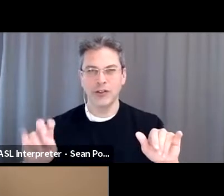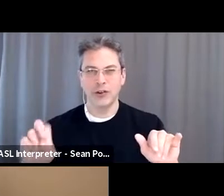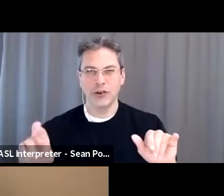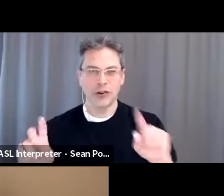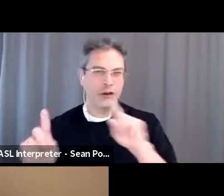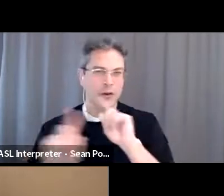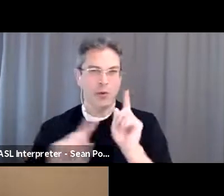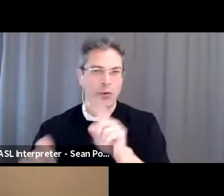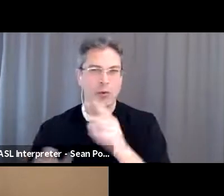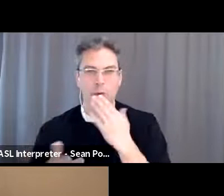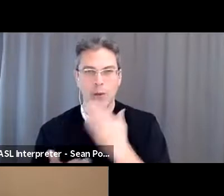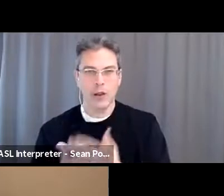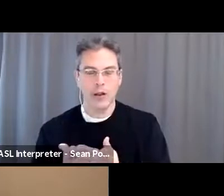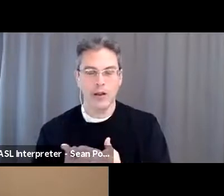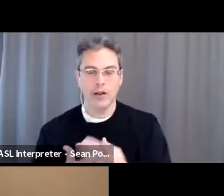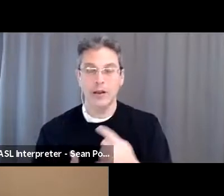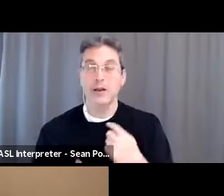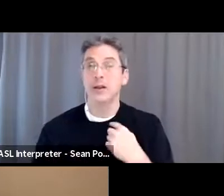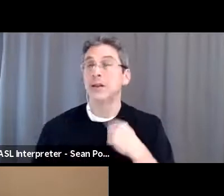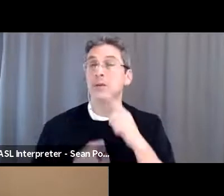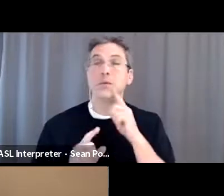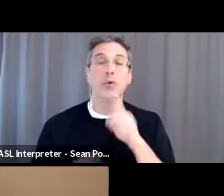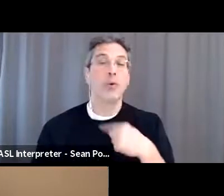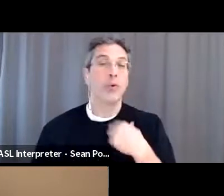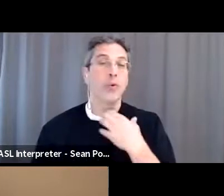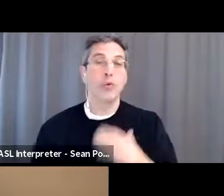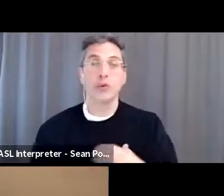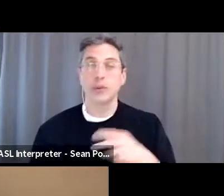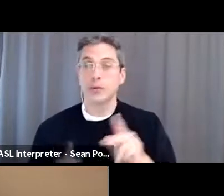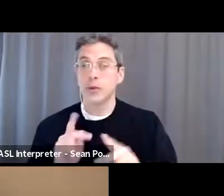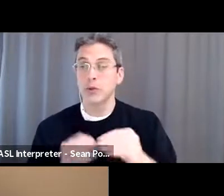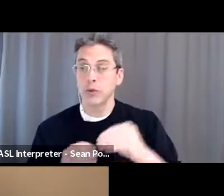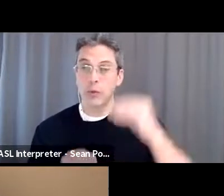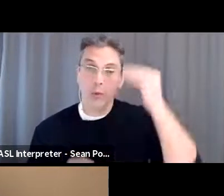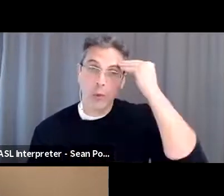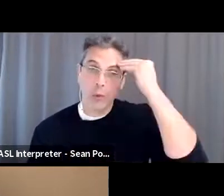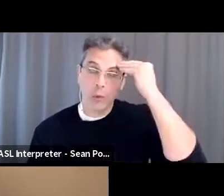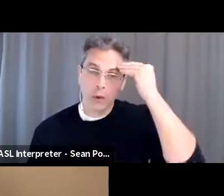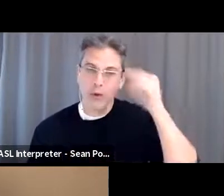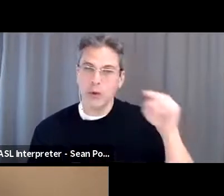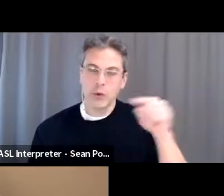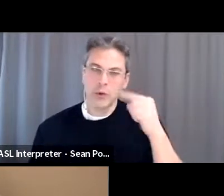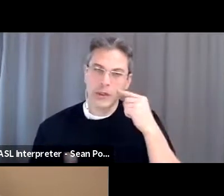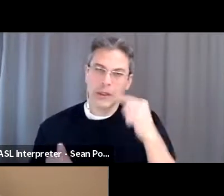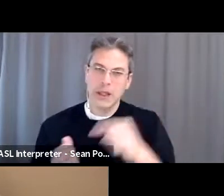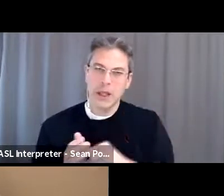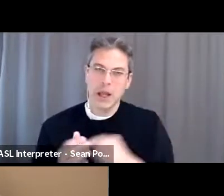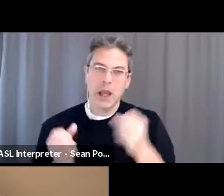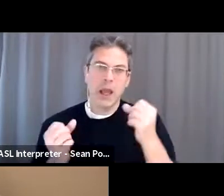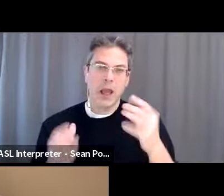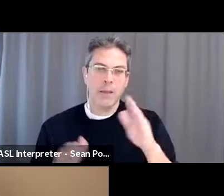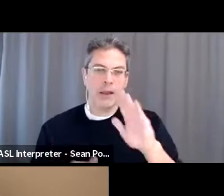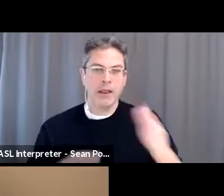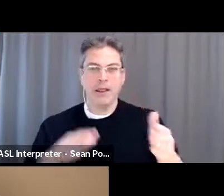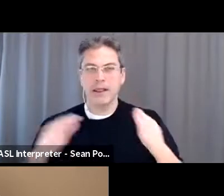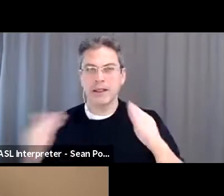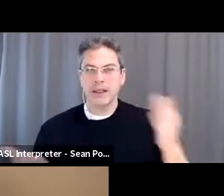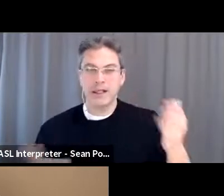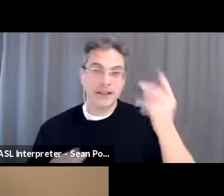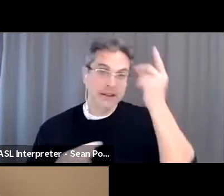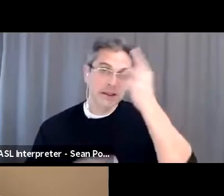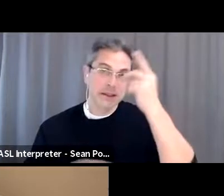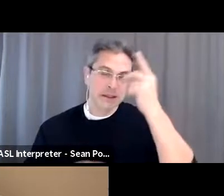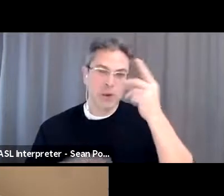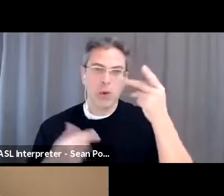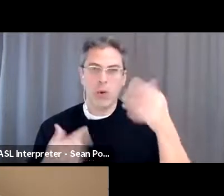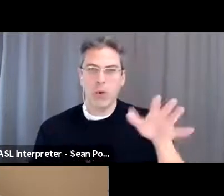thing that I wish more people knew about is how much mortality and morbidity, how many deaths and disease is already caused